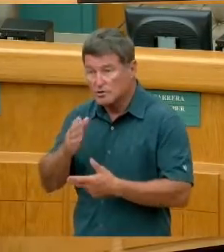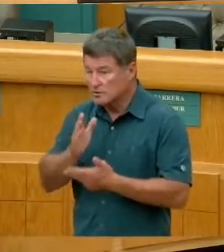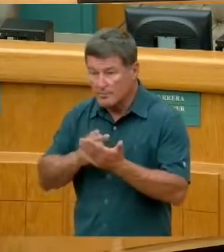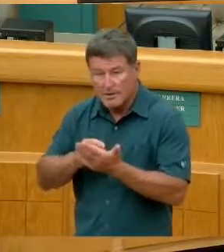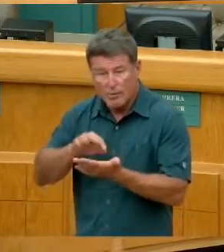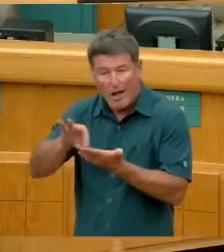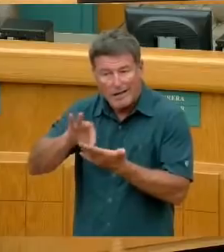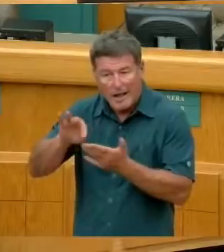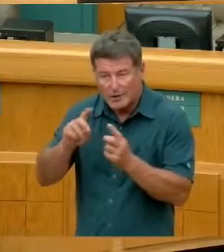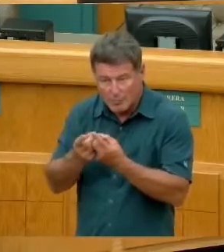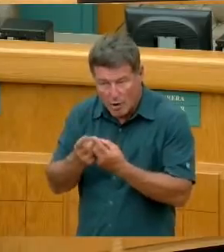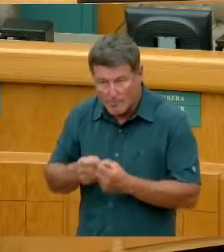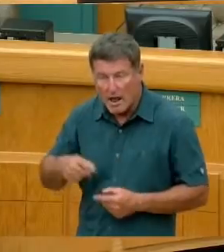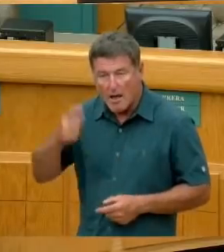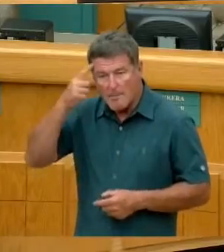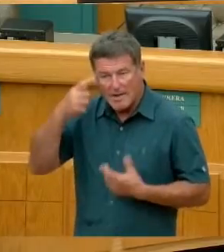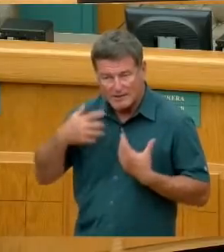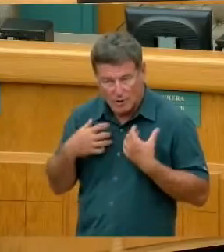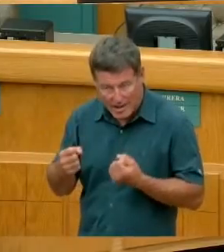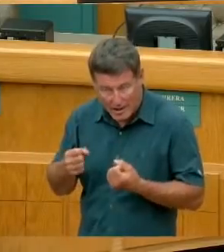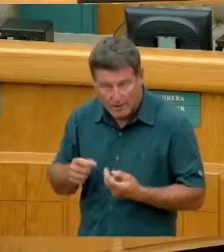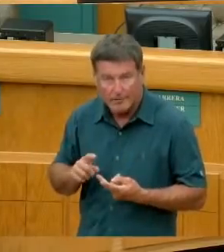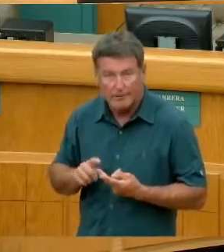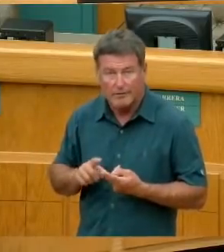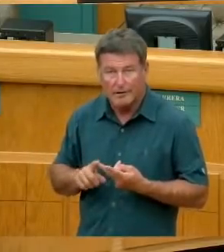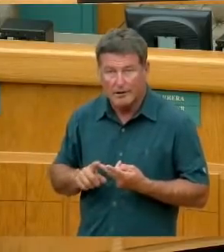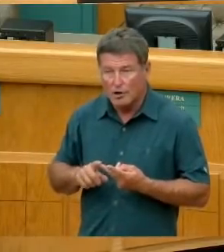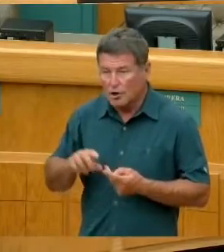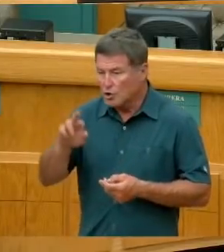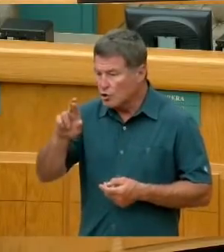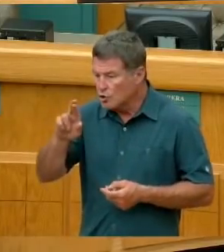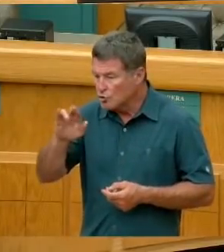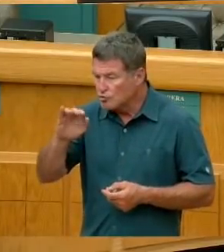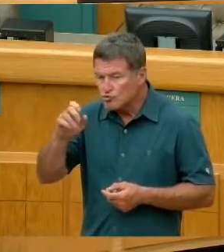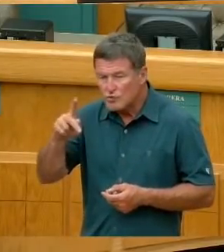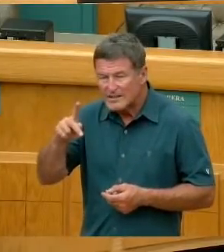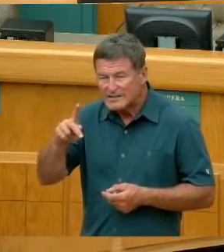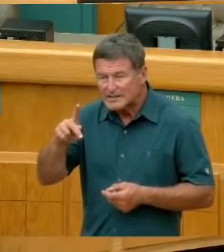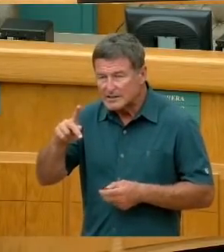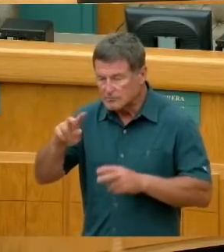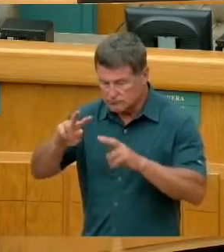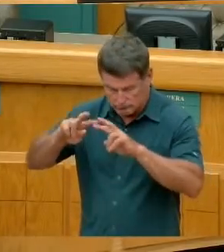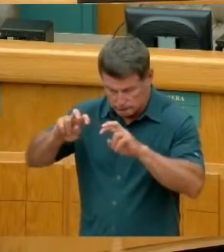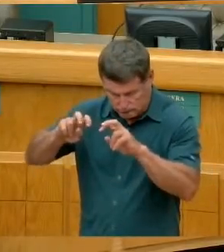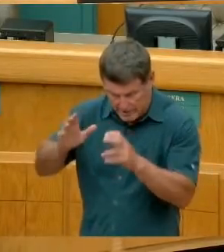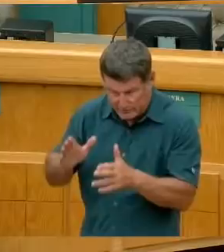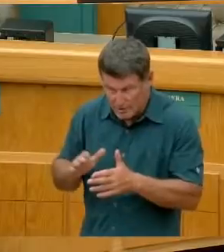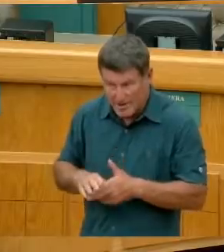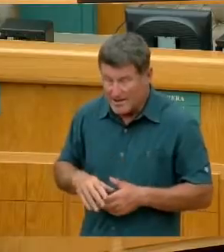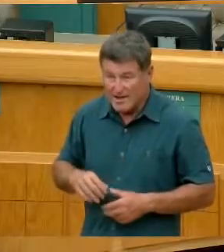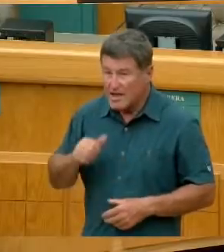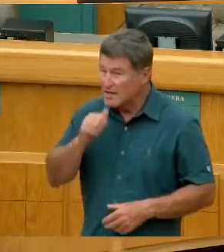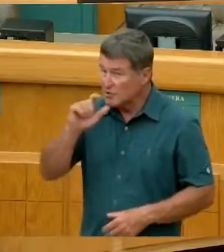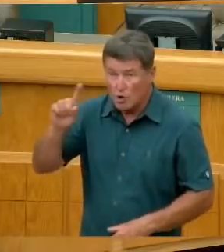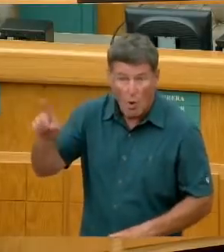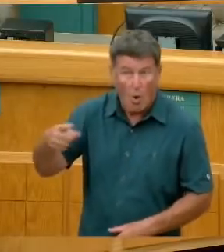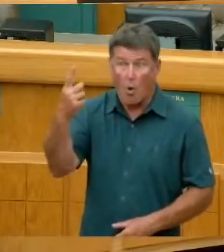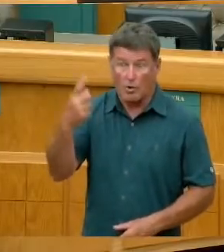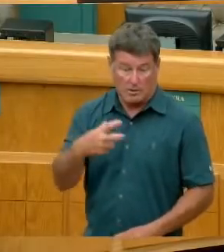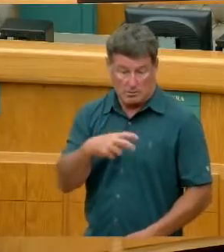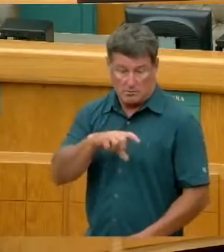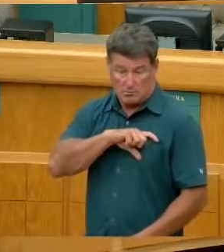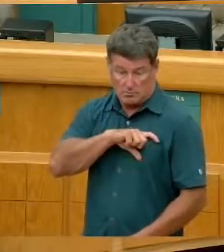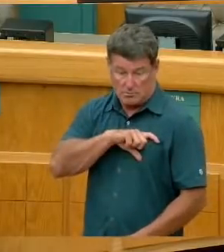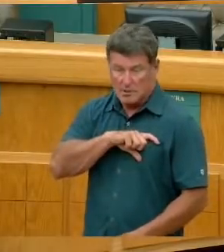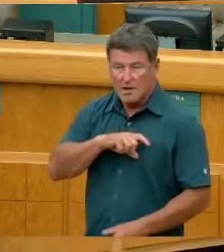accounting. We've got people in mental health assessment, risk assessors. There's so many different components to a jail. It's